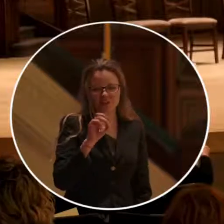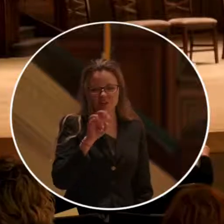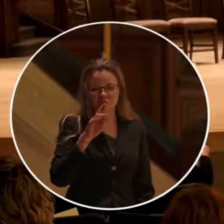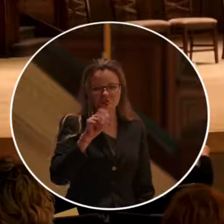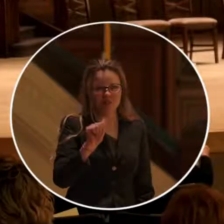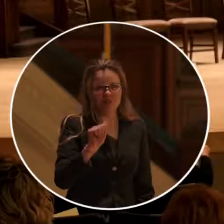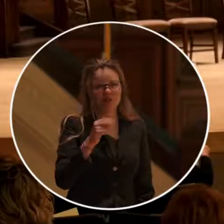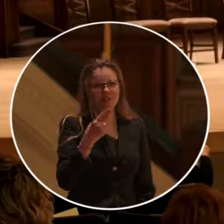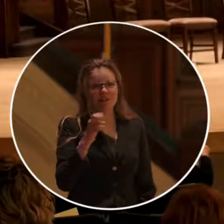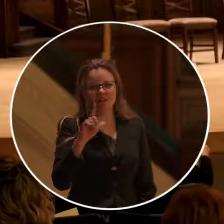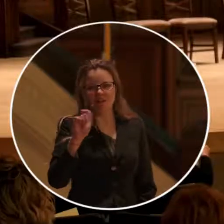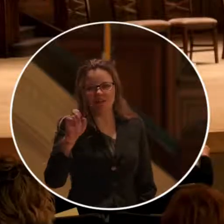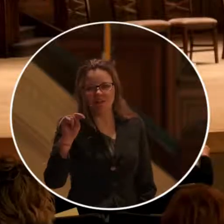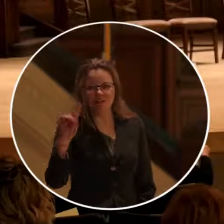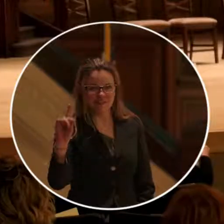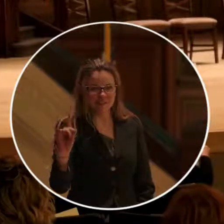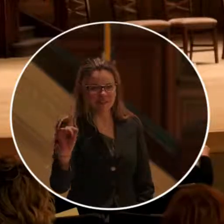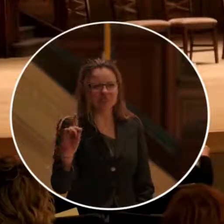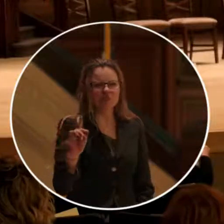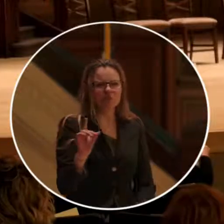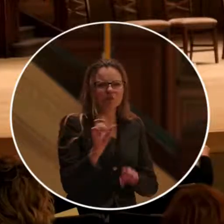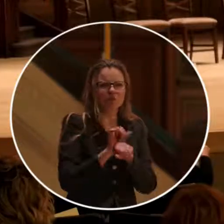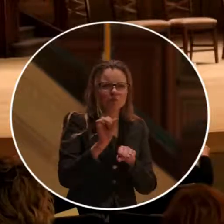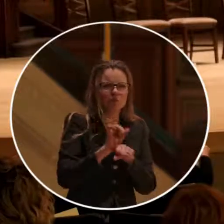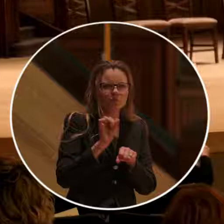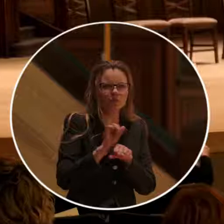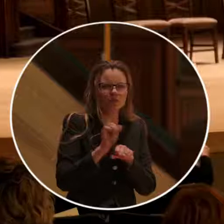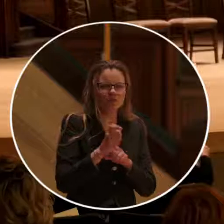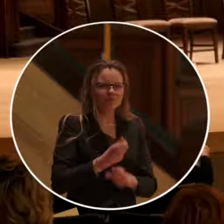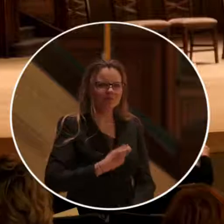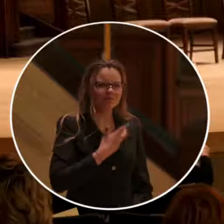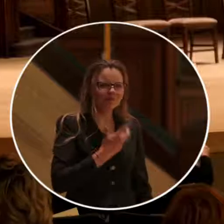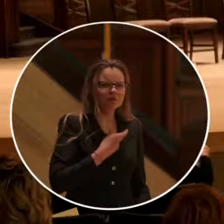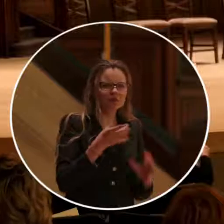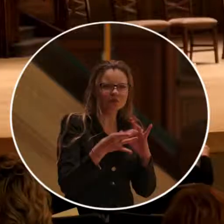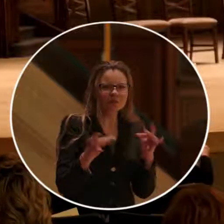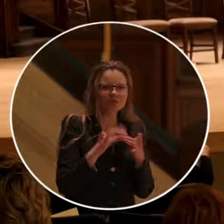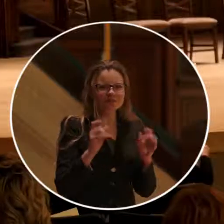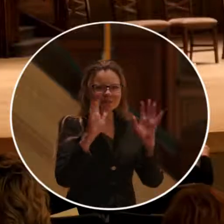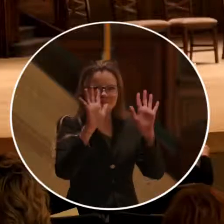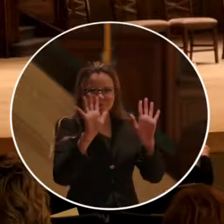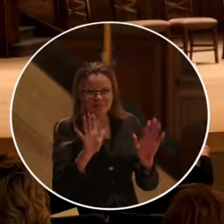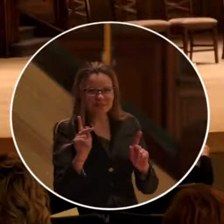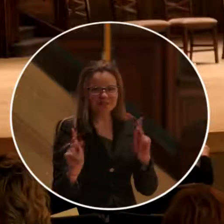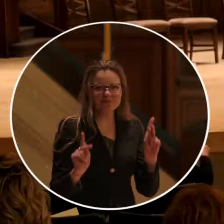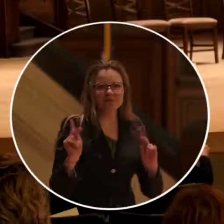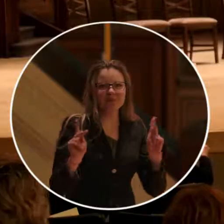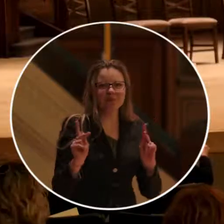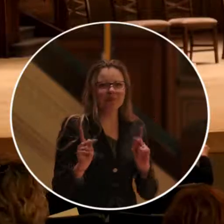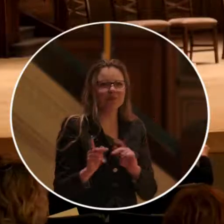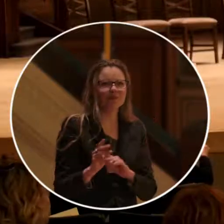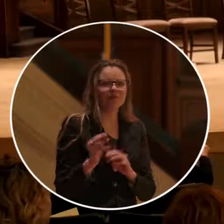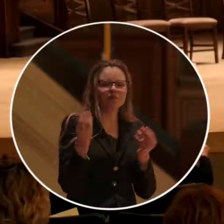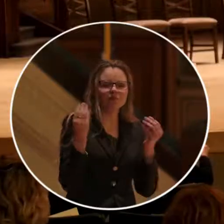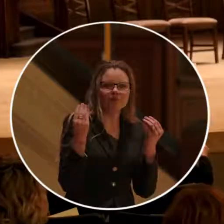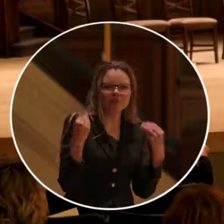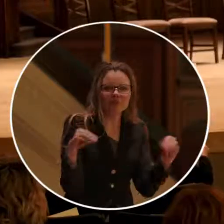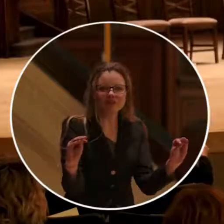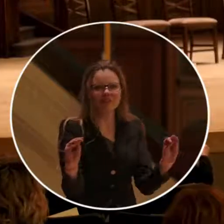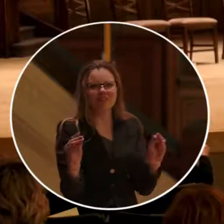years, Andrea has worked to tell the stories of some pretty amazing people through her roles in marketing and broadcast